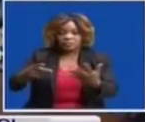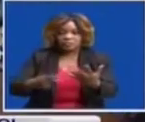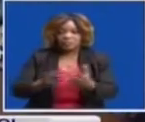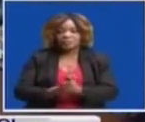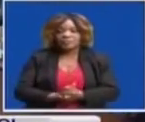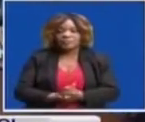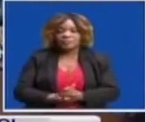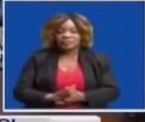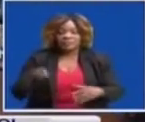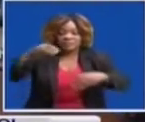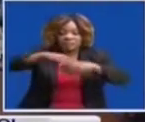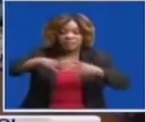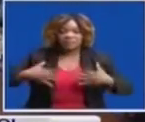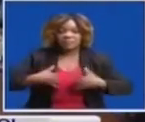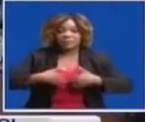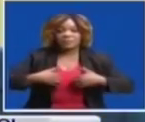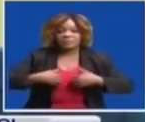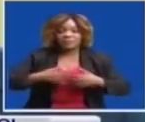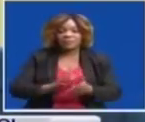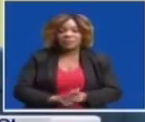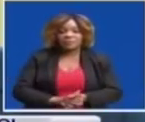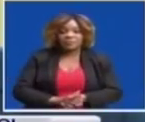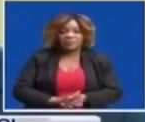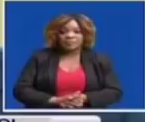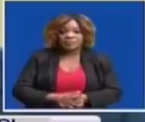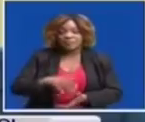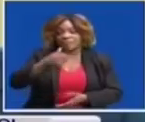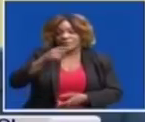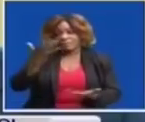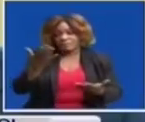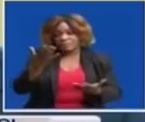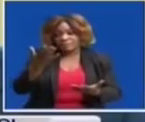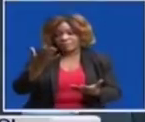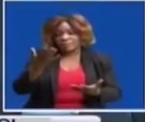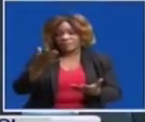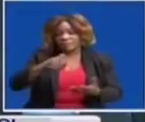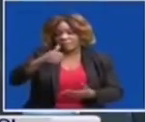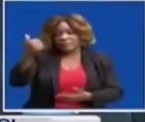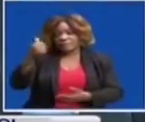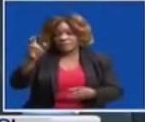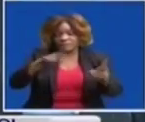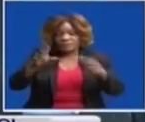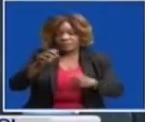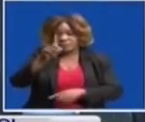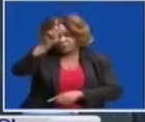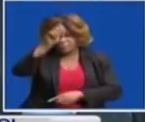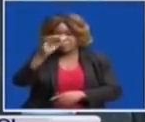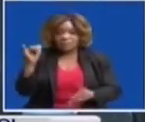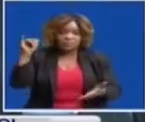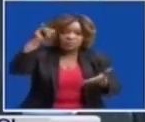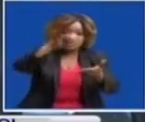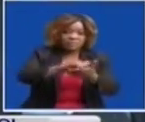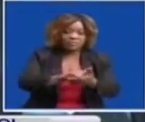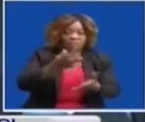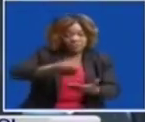protein. Just on this one, Your Excellency, I know you're aware that we'll be traveling to Egypt, obviously to learn more on